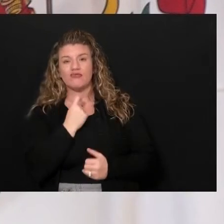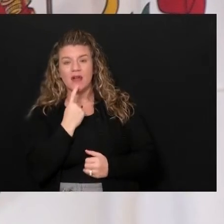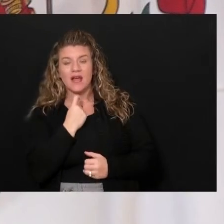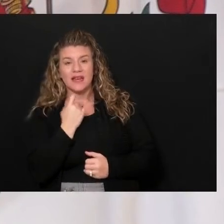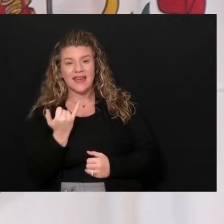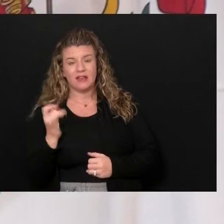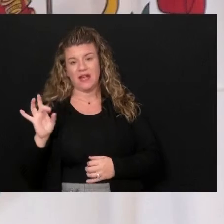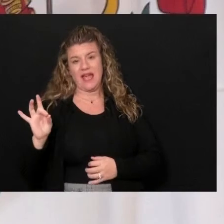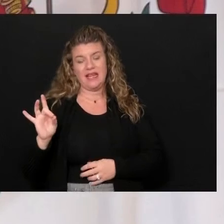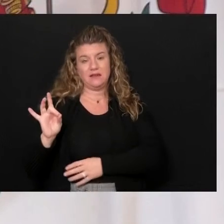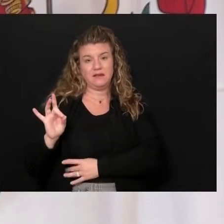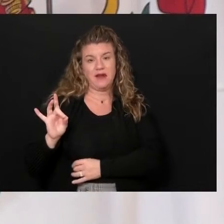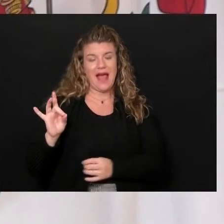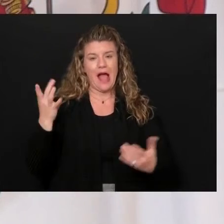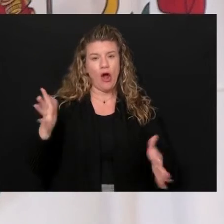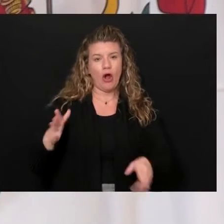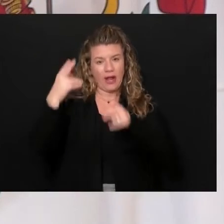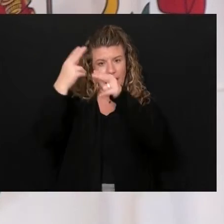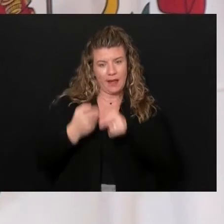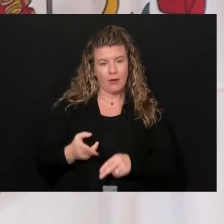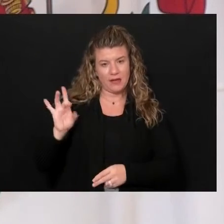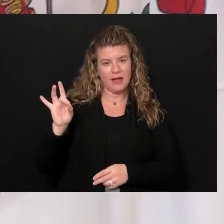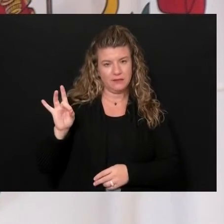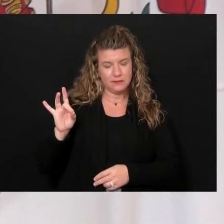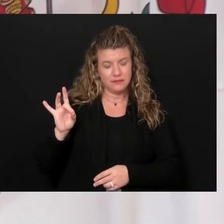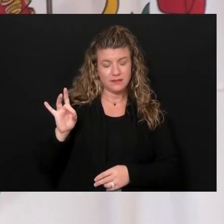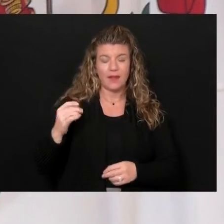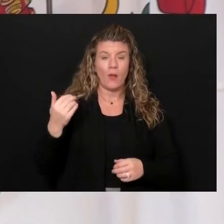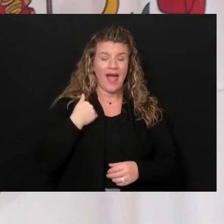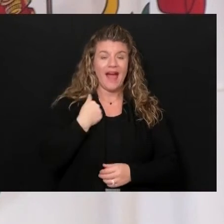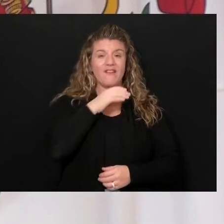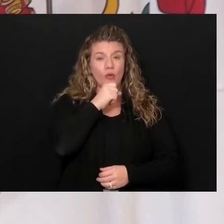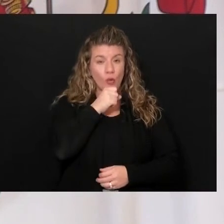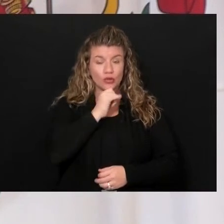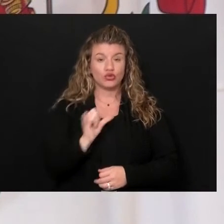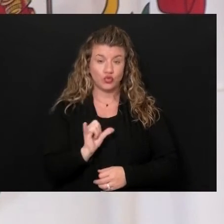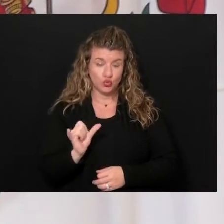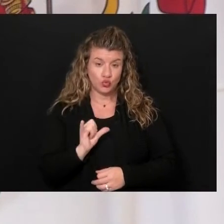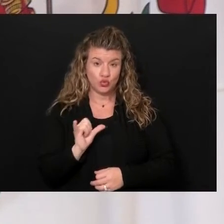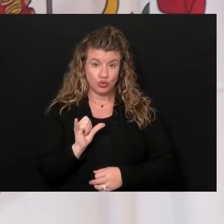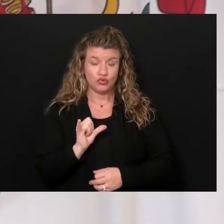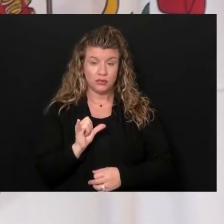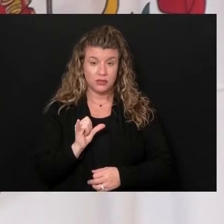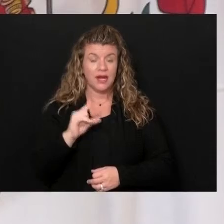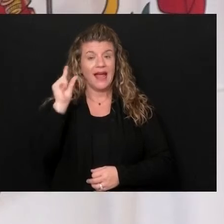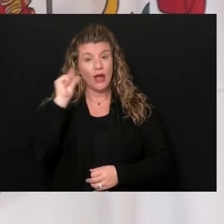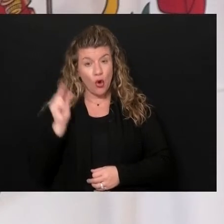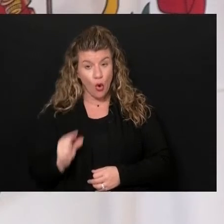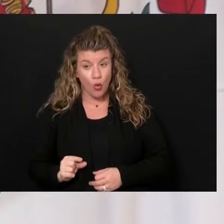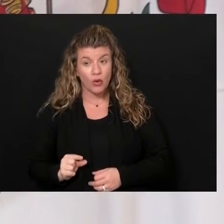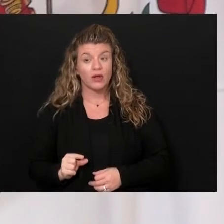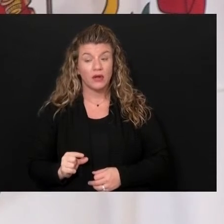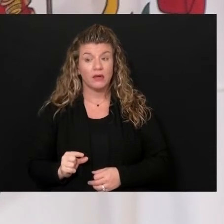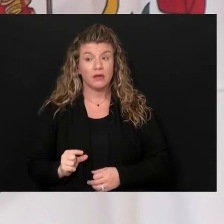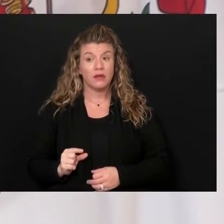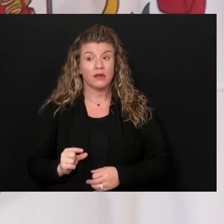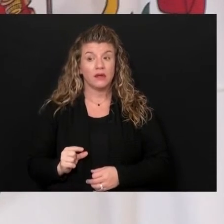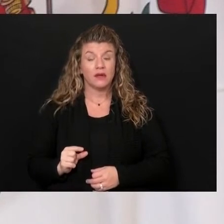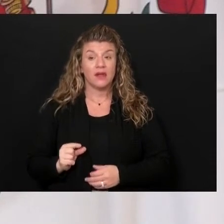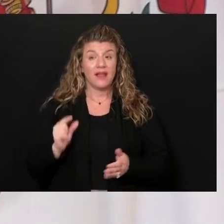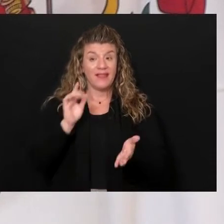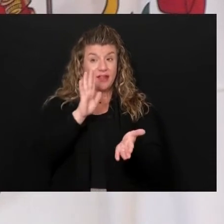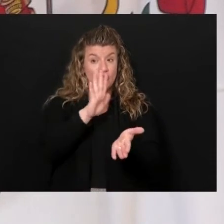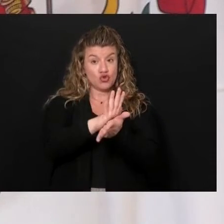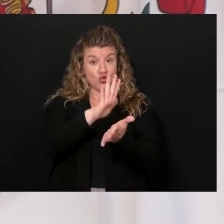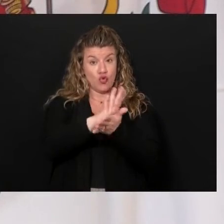counties red that I've already named, and the counties that I've named in the orange and the gold. The